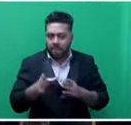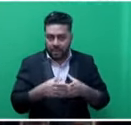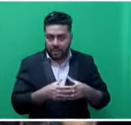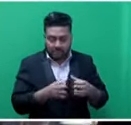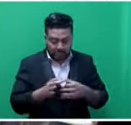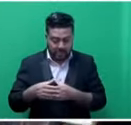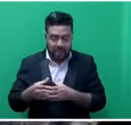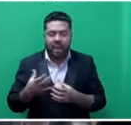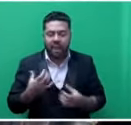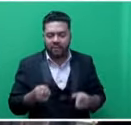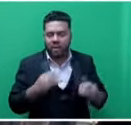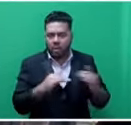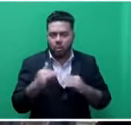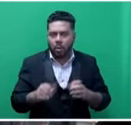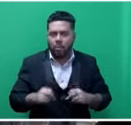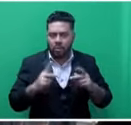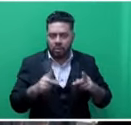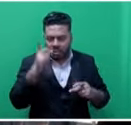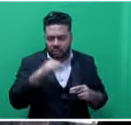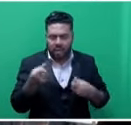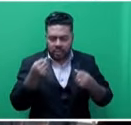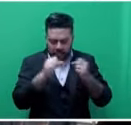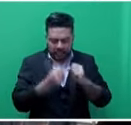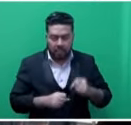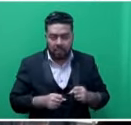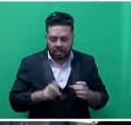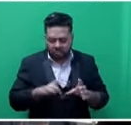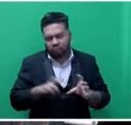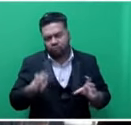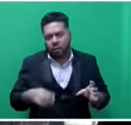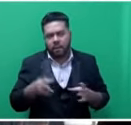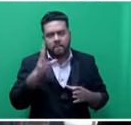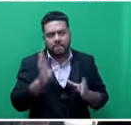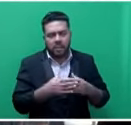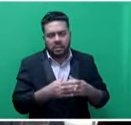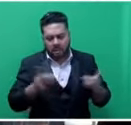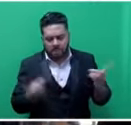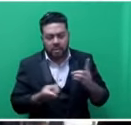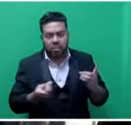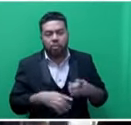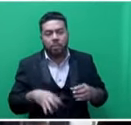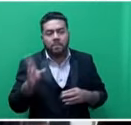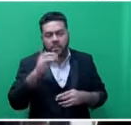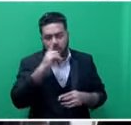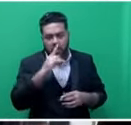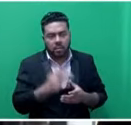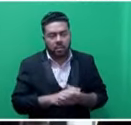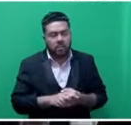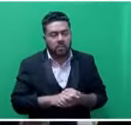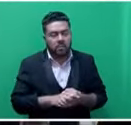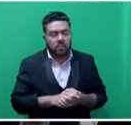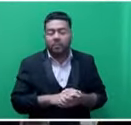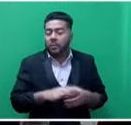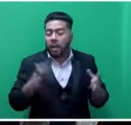system rather than a system that is designed to deregister parties and punish politicians. I would just like to